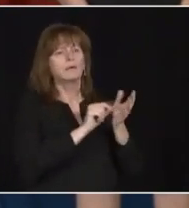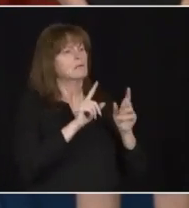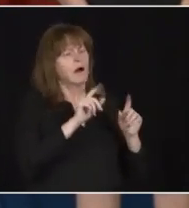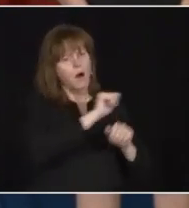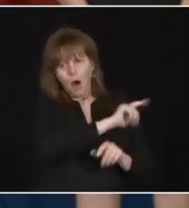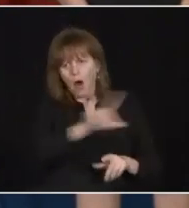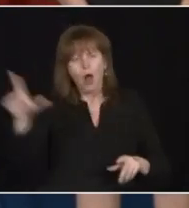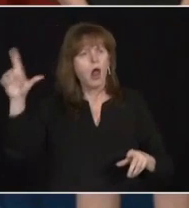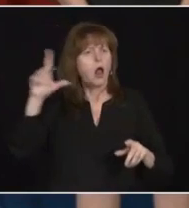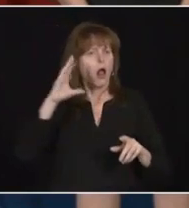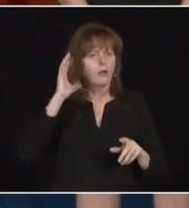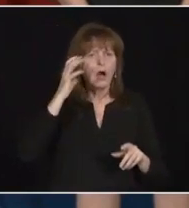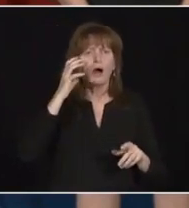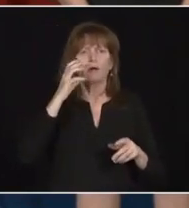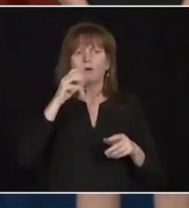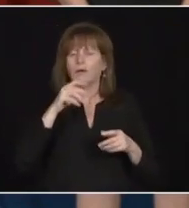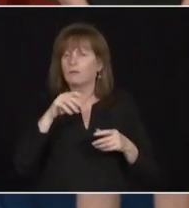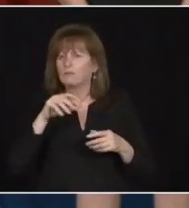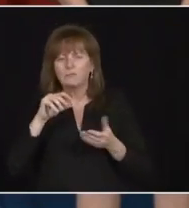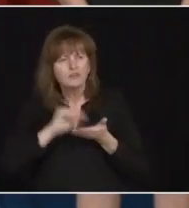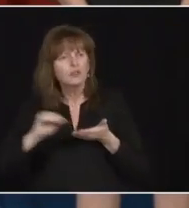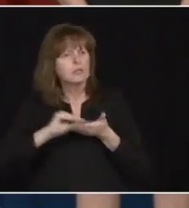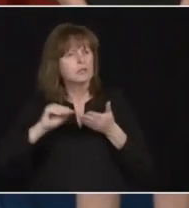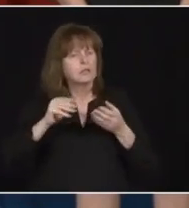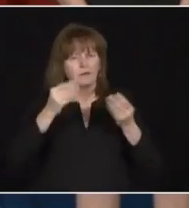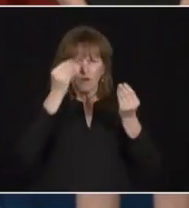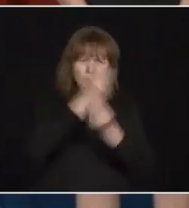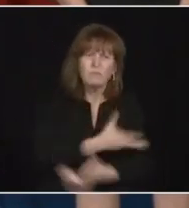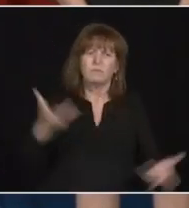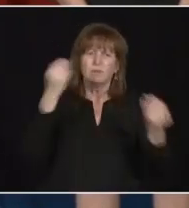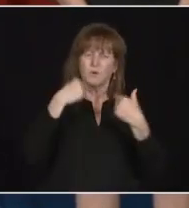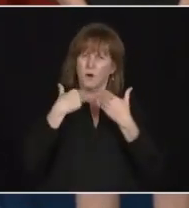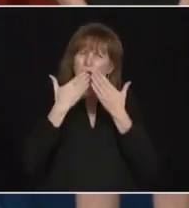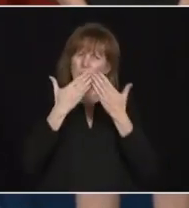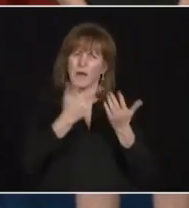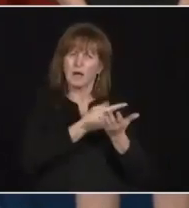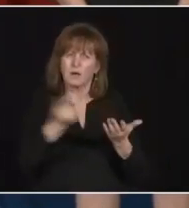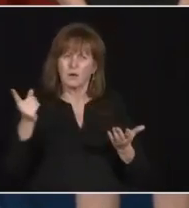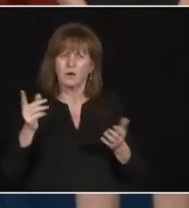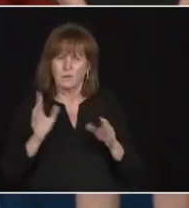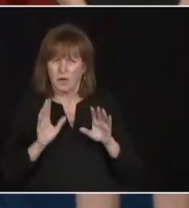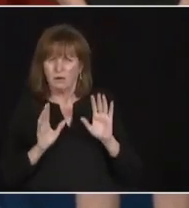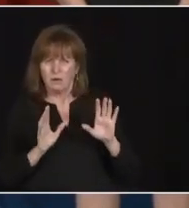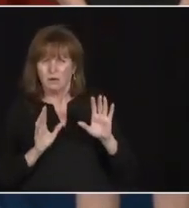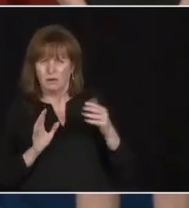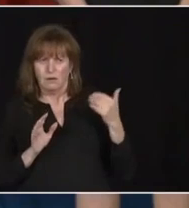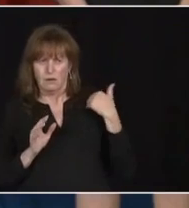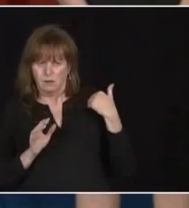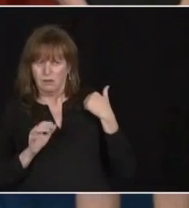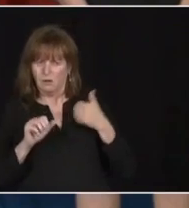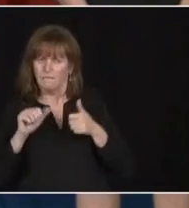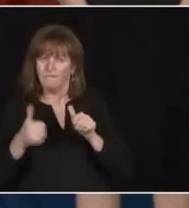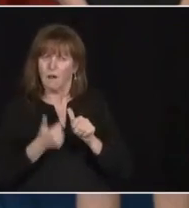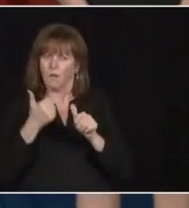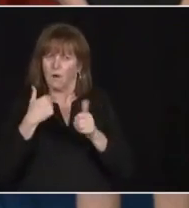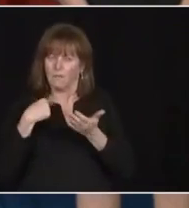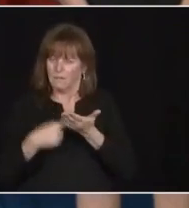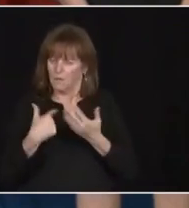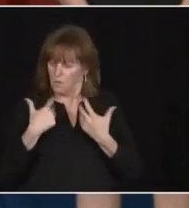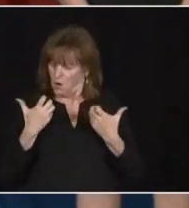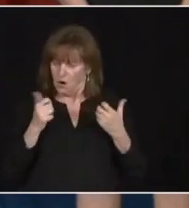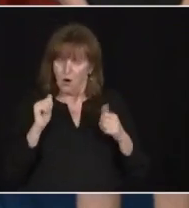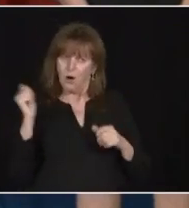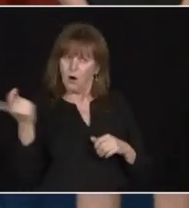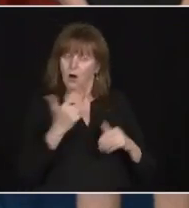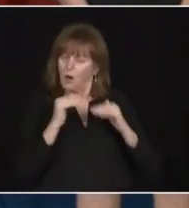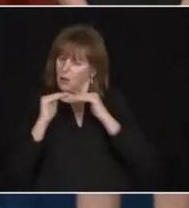what we can do is follow up on a call, because right from the get-go, everyone should get an equal piece of the pie, per